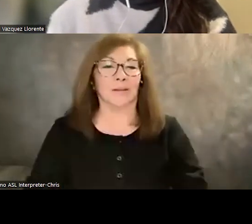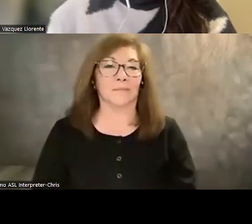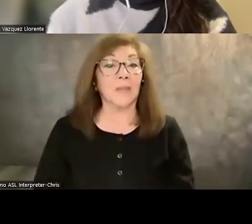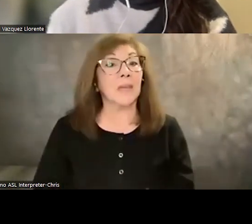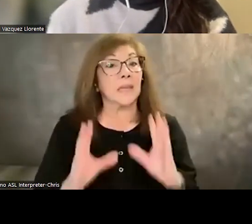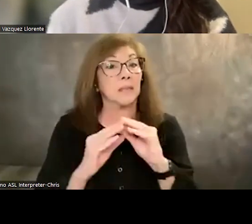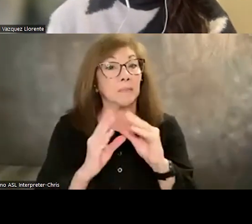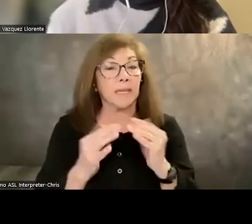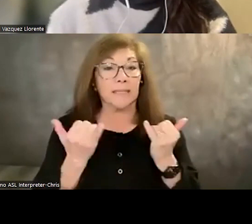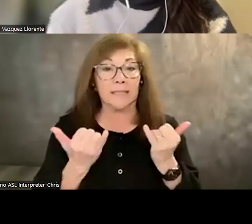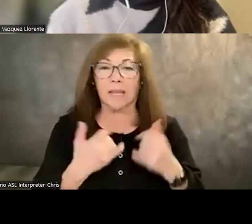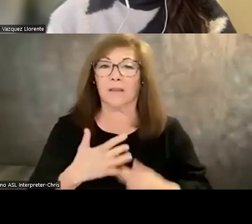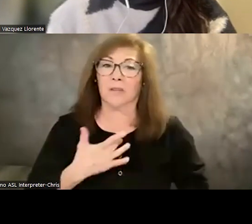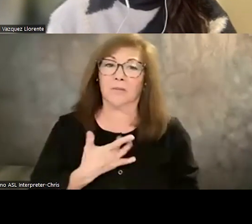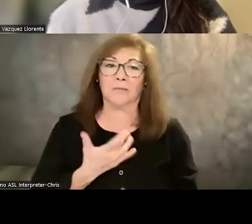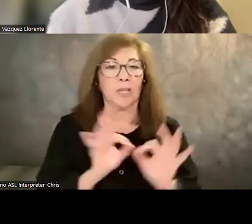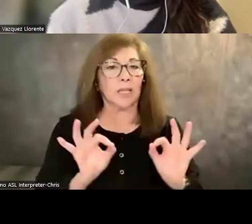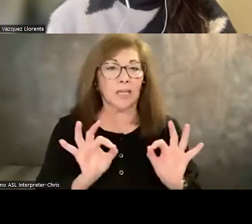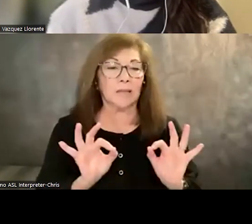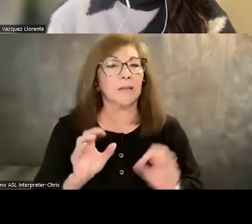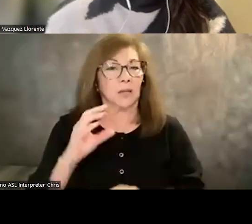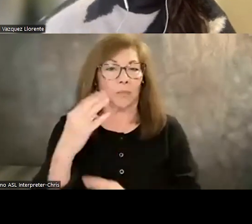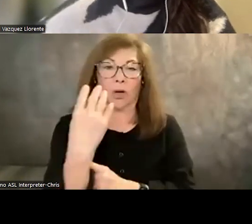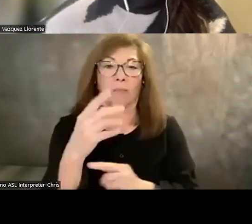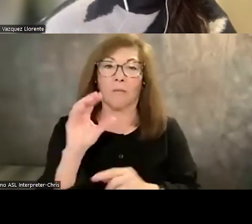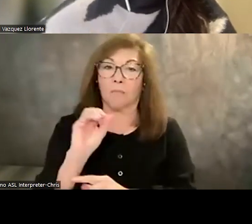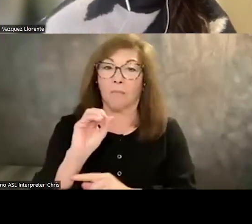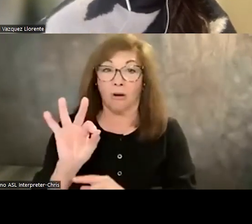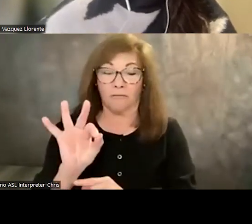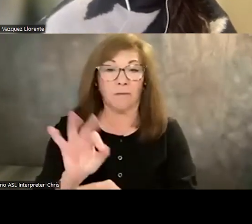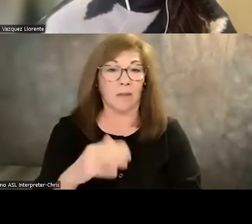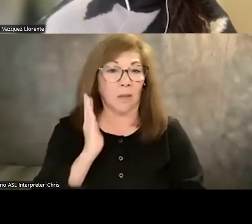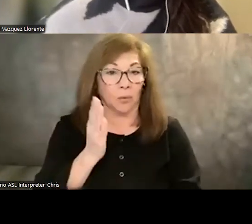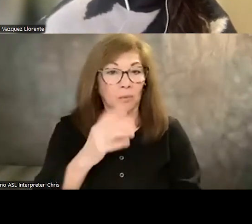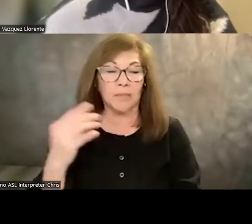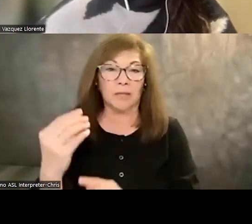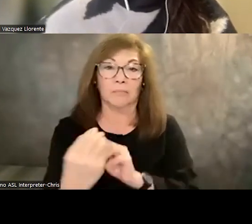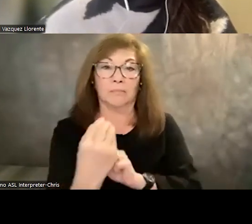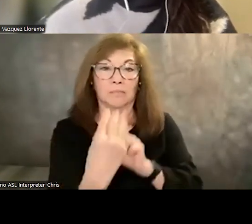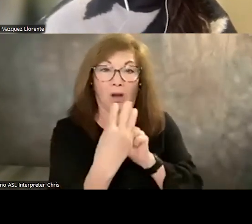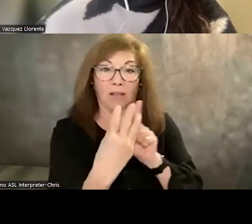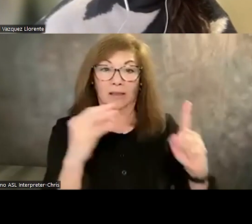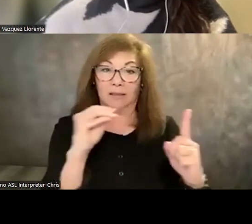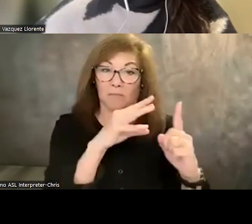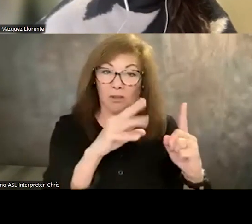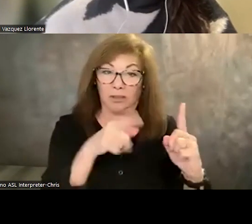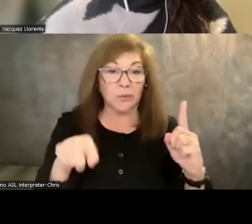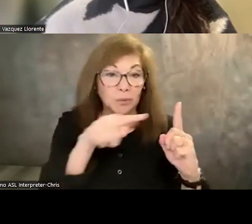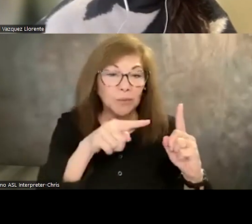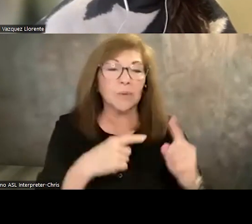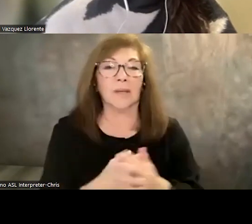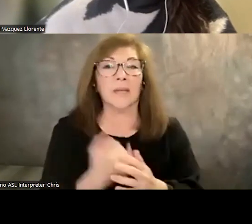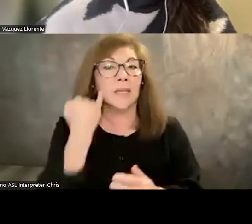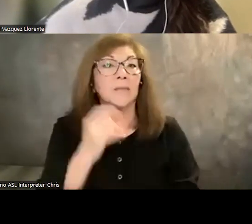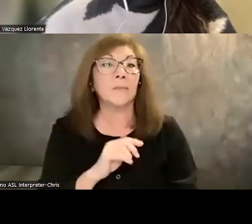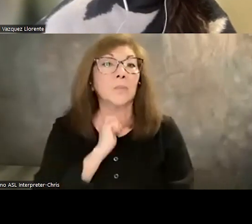so feel free to just keep your cameras off and we will be spotlit. And also, you'll be